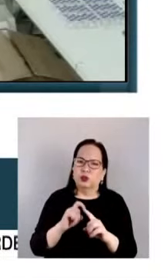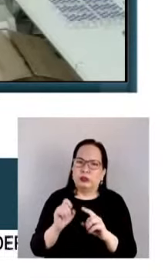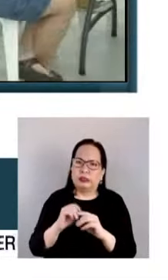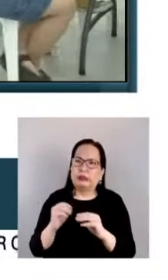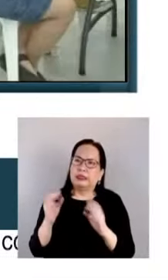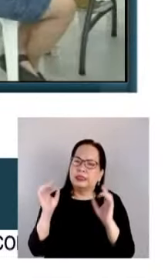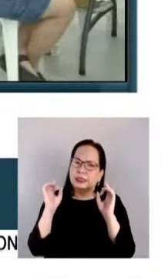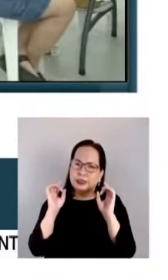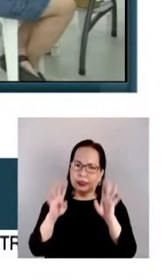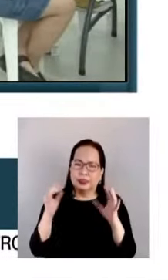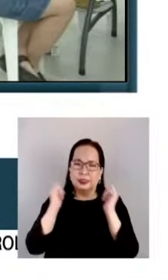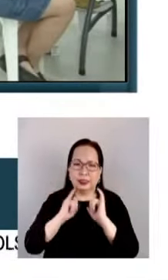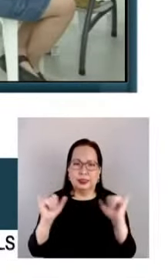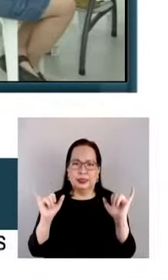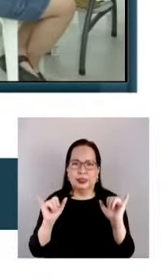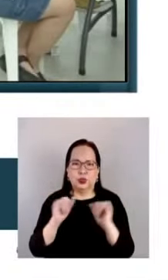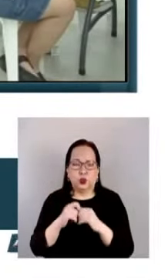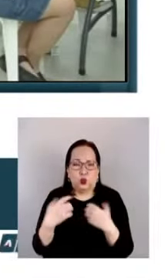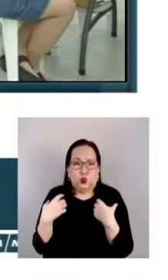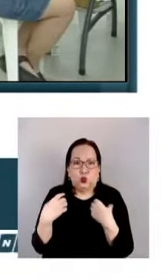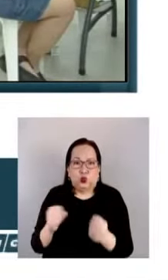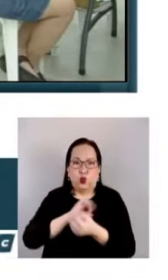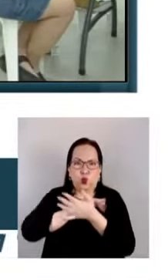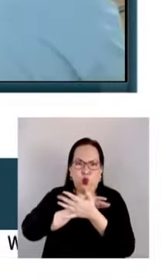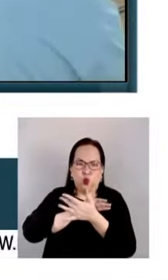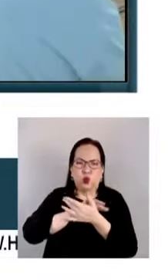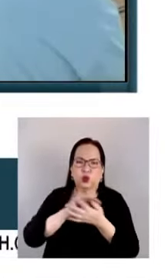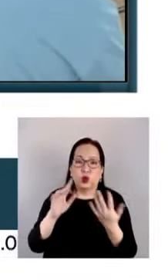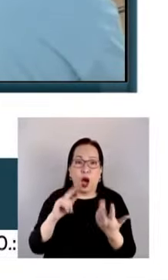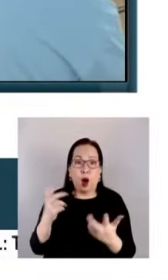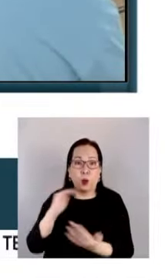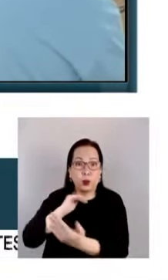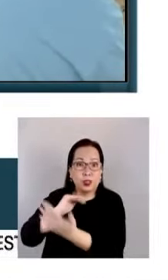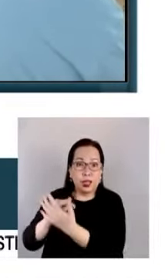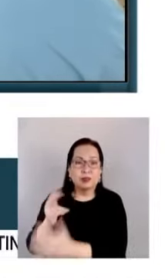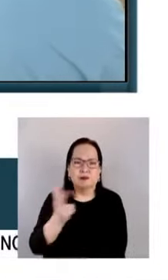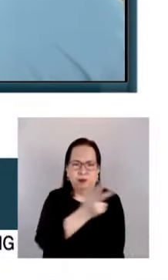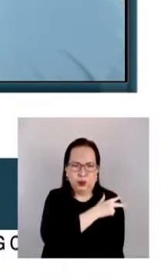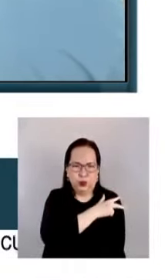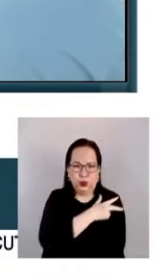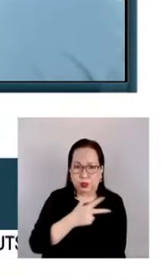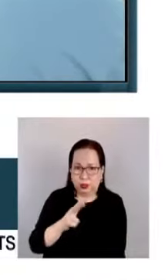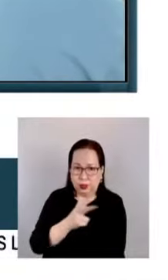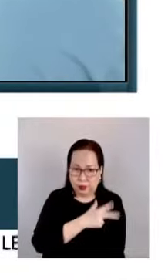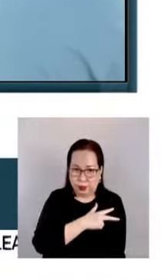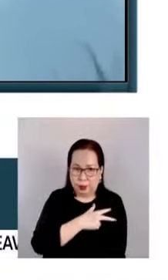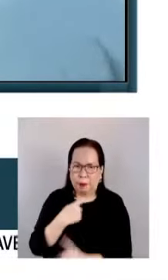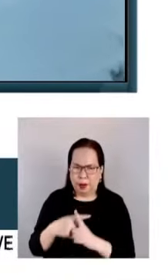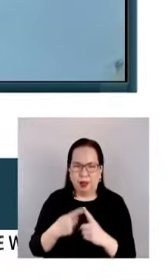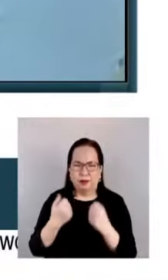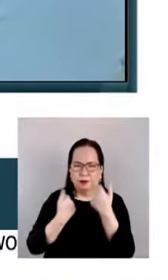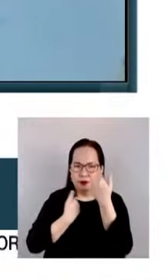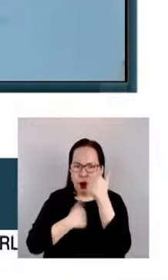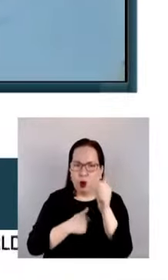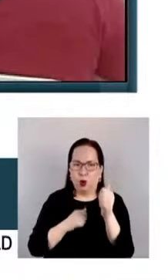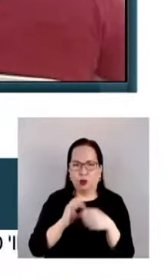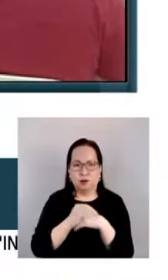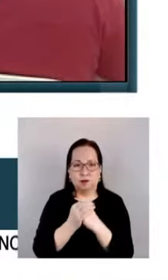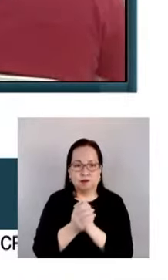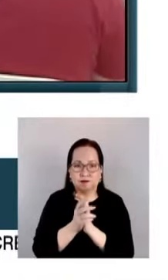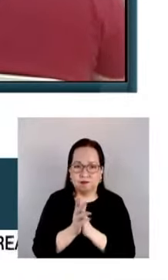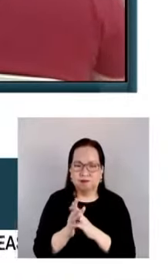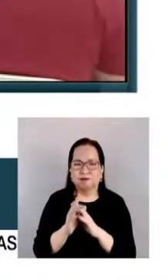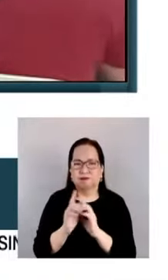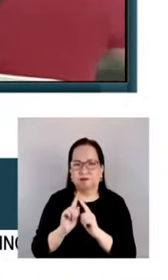our vaccine. That's why a booster is the best protection that we have. And of course, the health protocol we should maintain also. How do you,